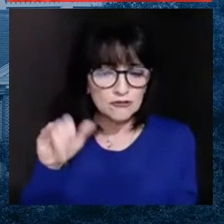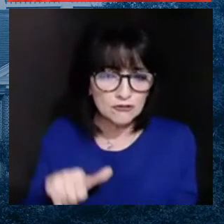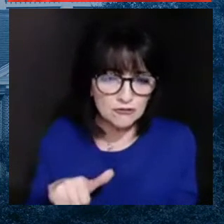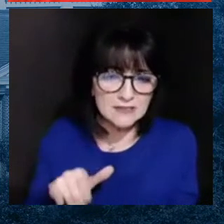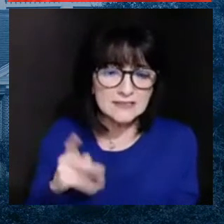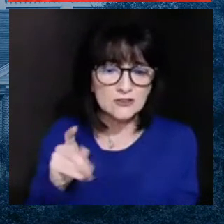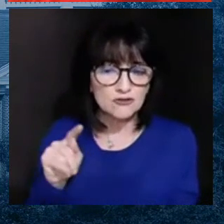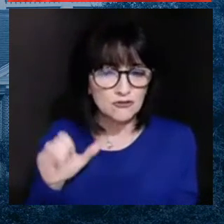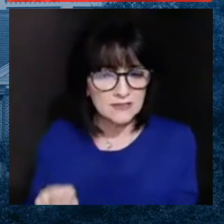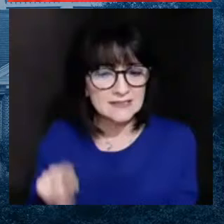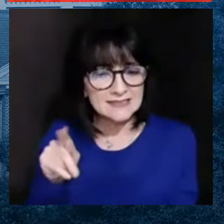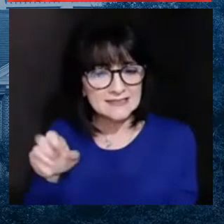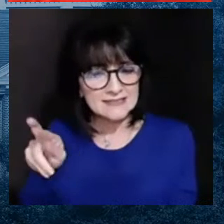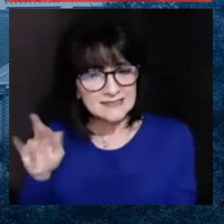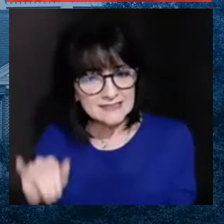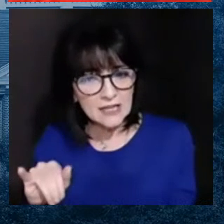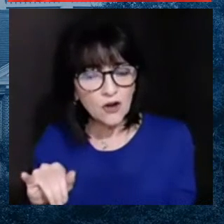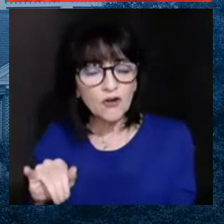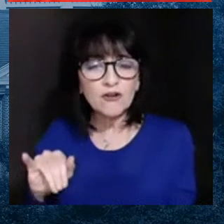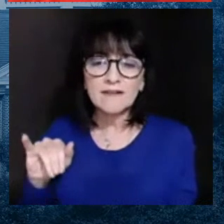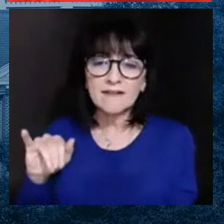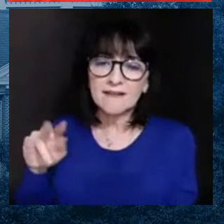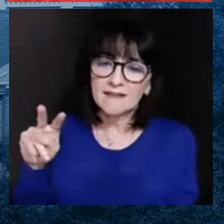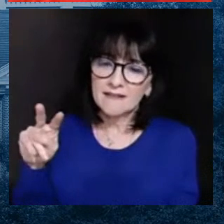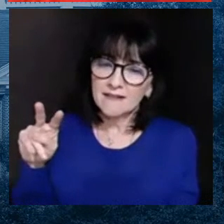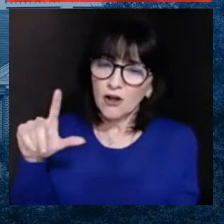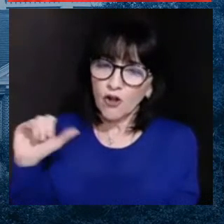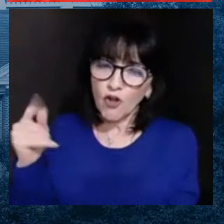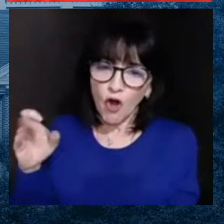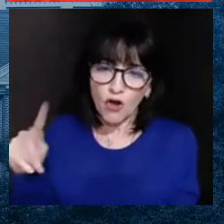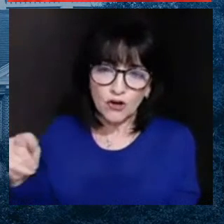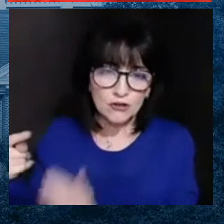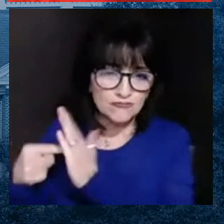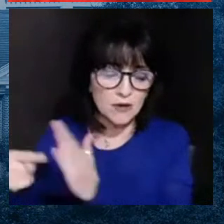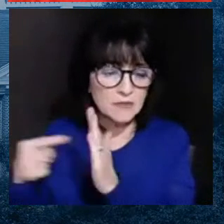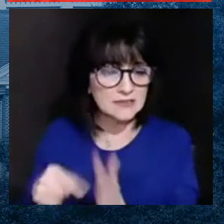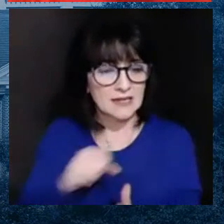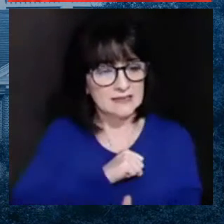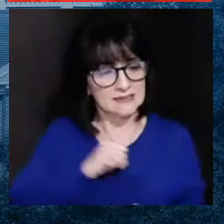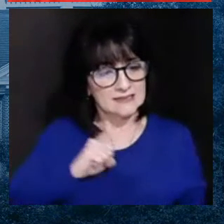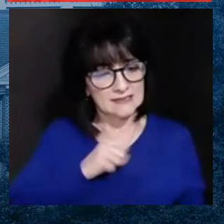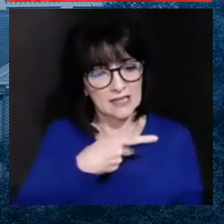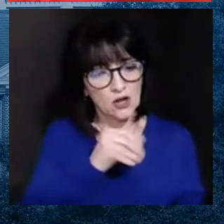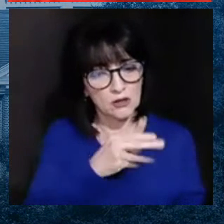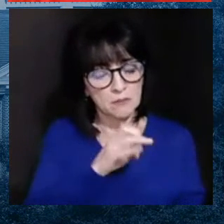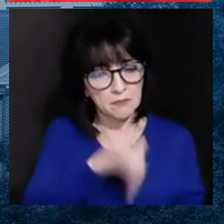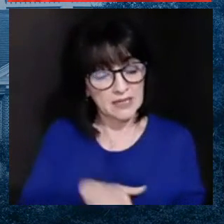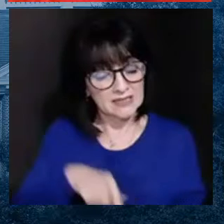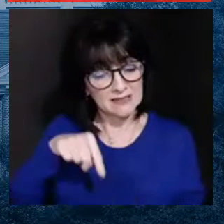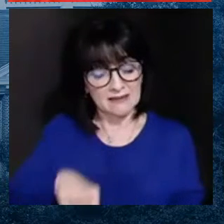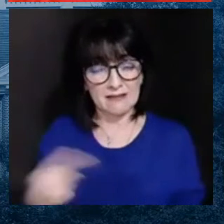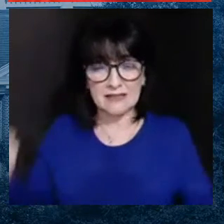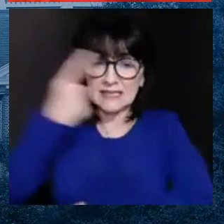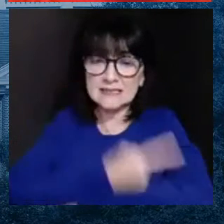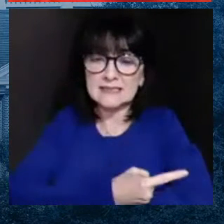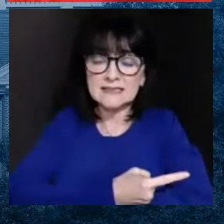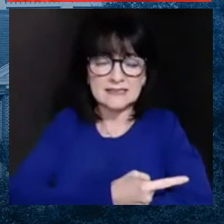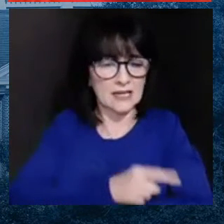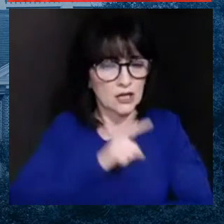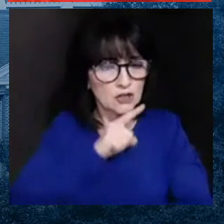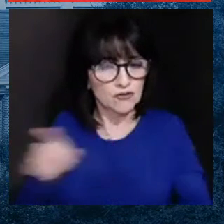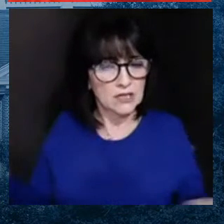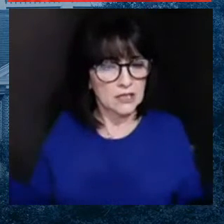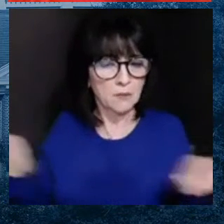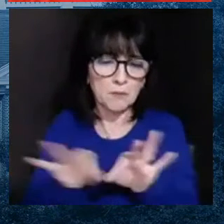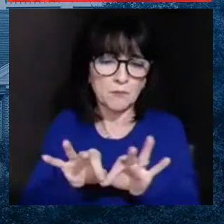Senator Pinckney. This is a special day for behavioral health professionals in our education system, for